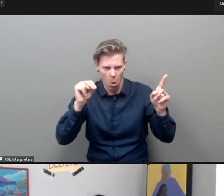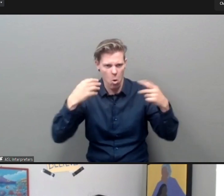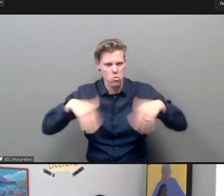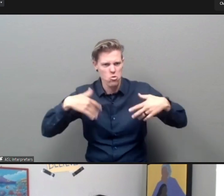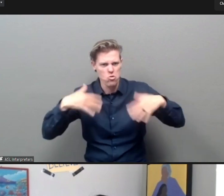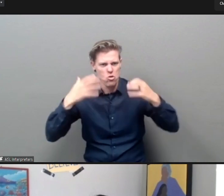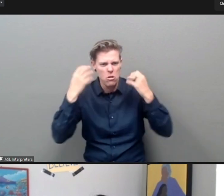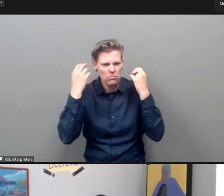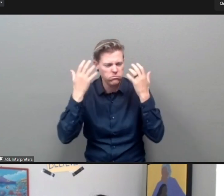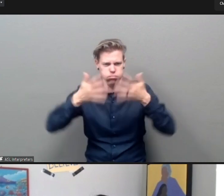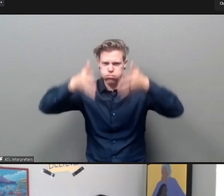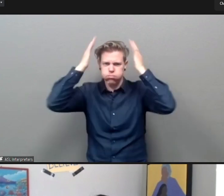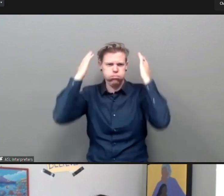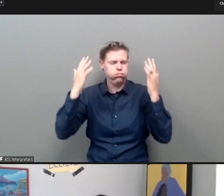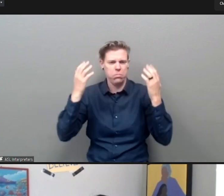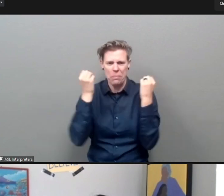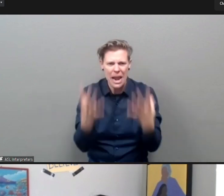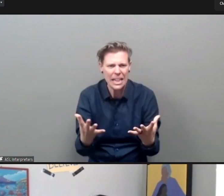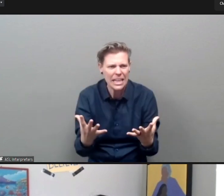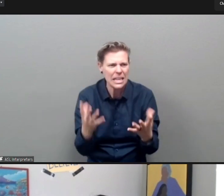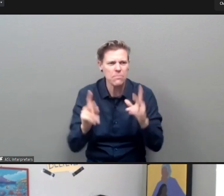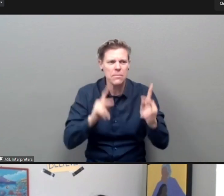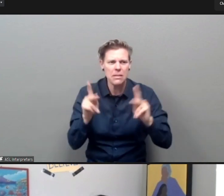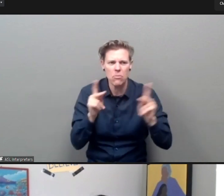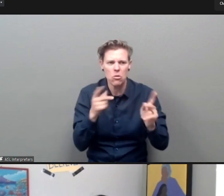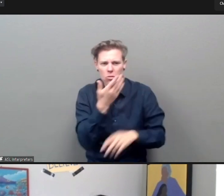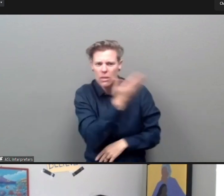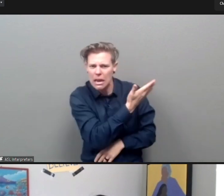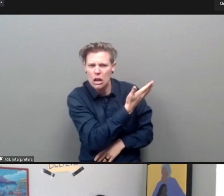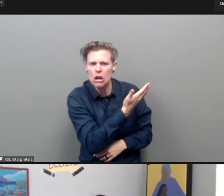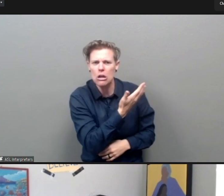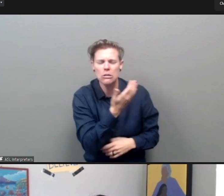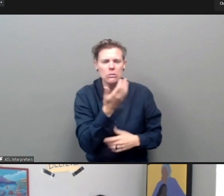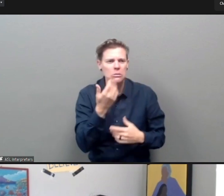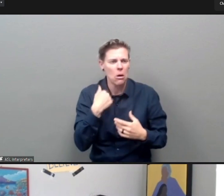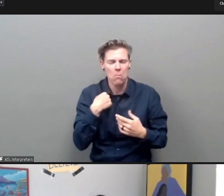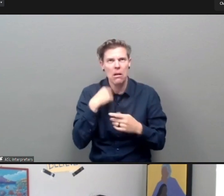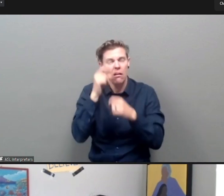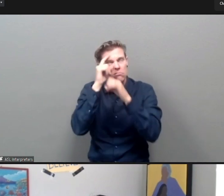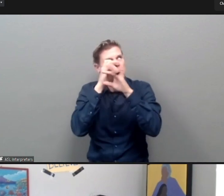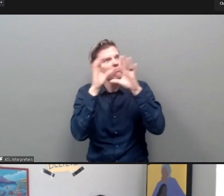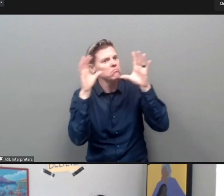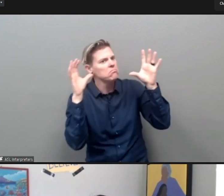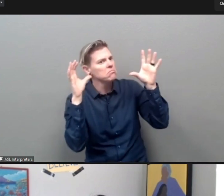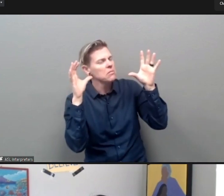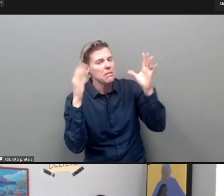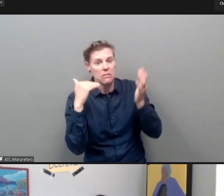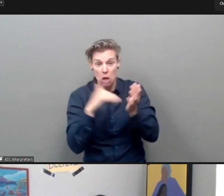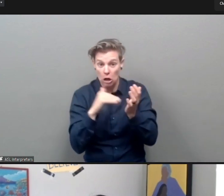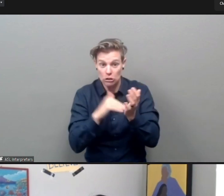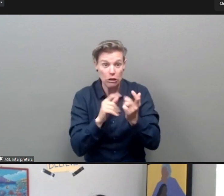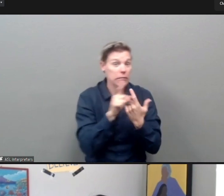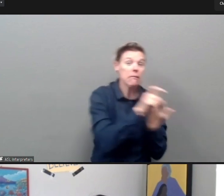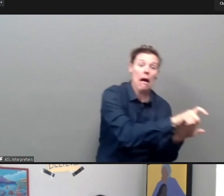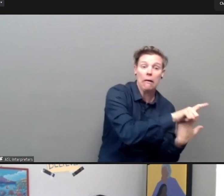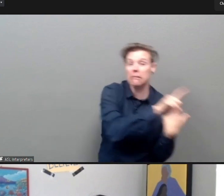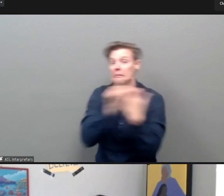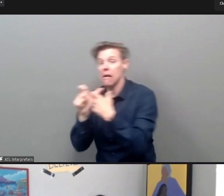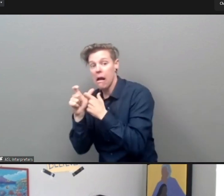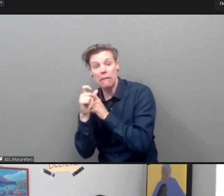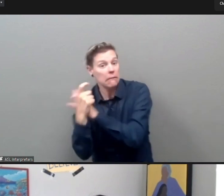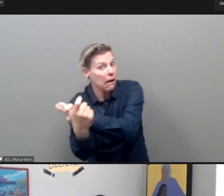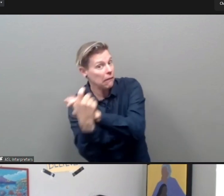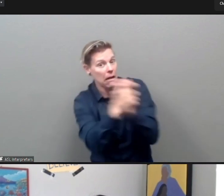doctors running around hitting machines that are beeping and screaming and stuff. But I am struggling to sort of figure